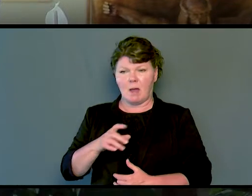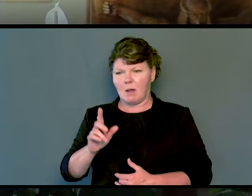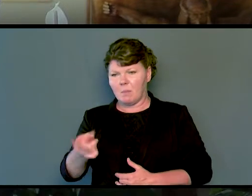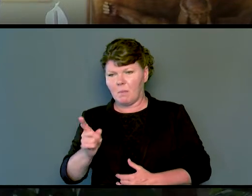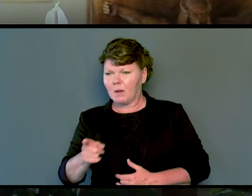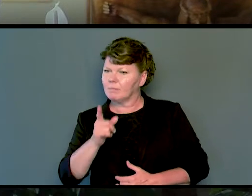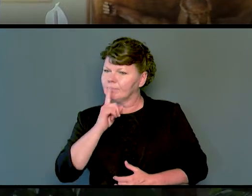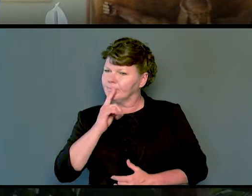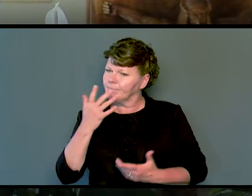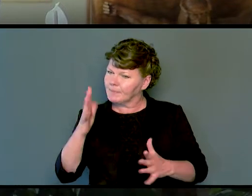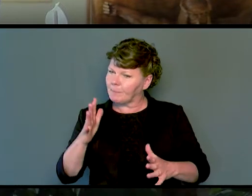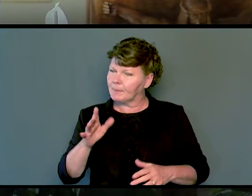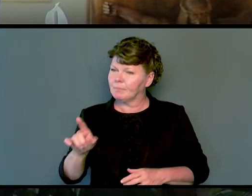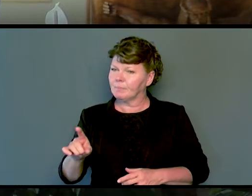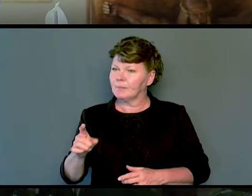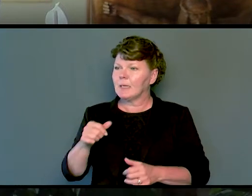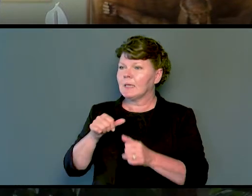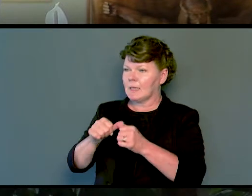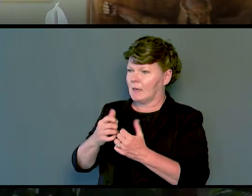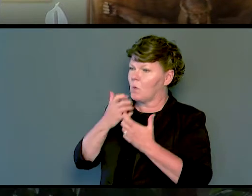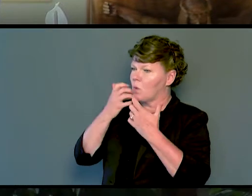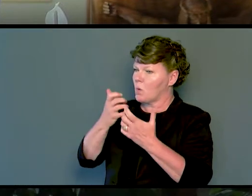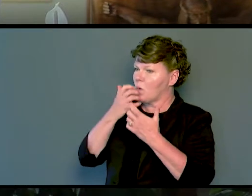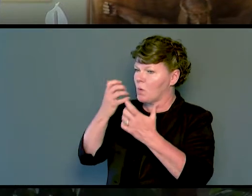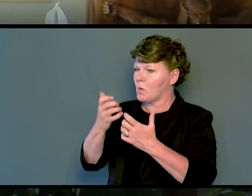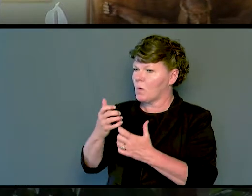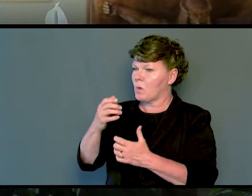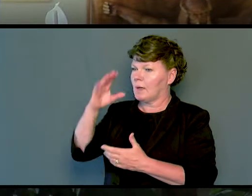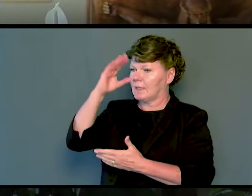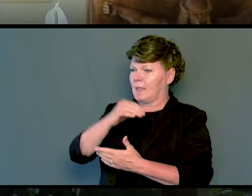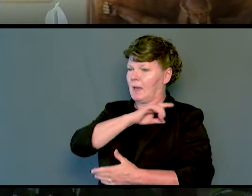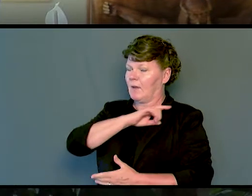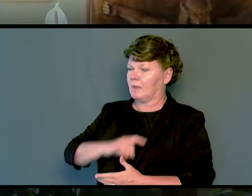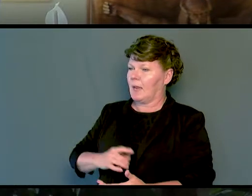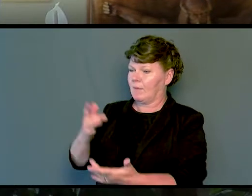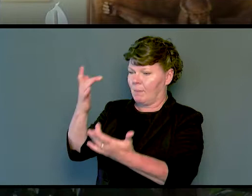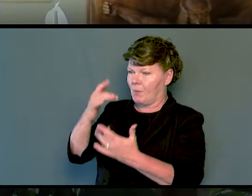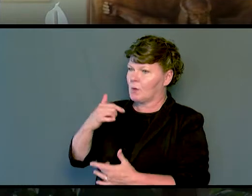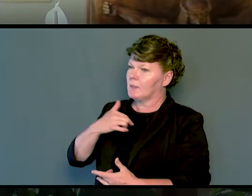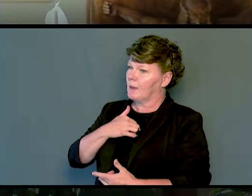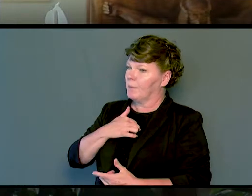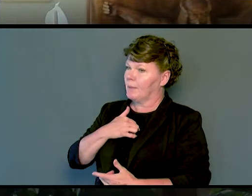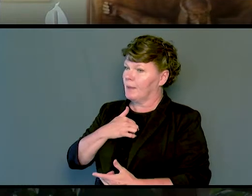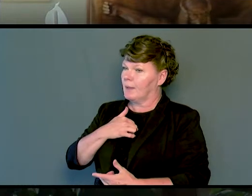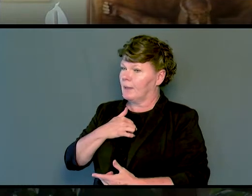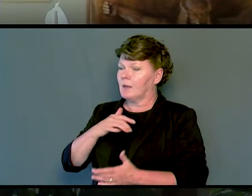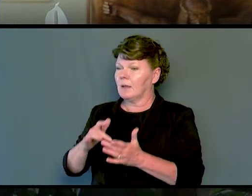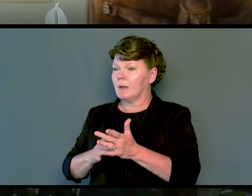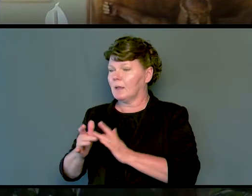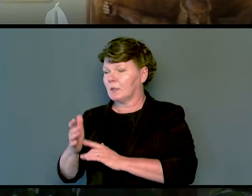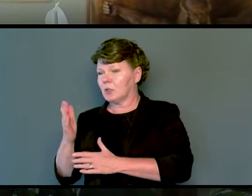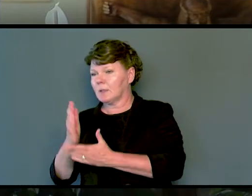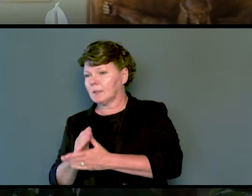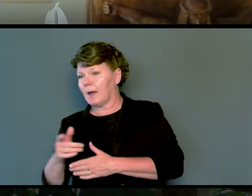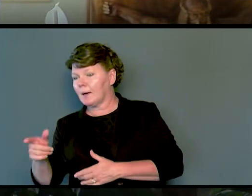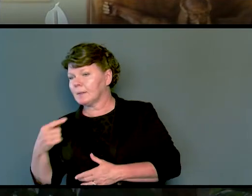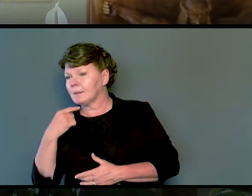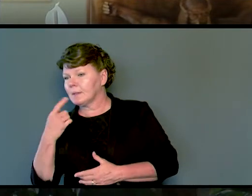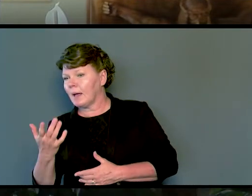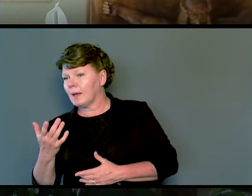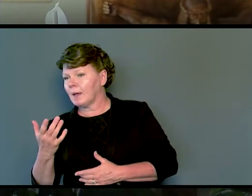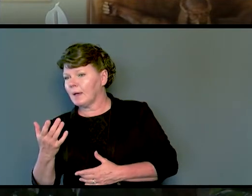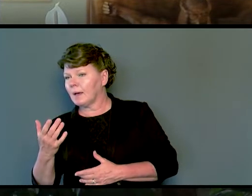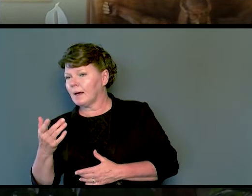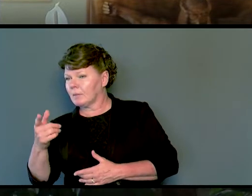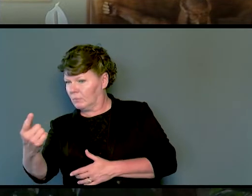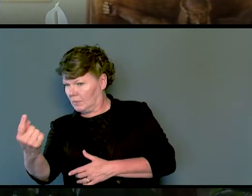be quiet, but he kept crying out all the more, "Son of David, have mercy on me." And Jesus stopped and said, "Call him